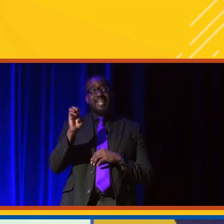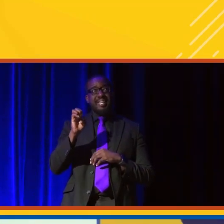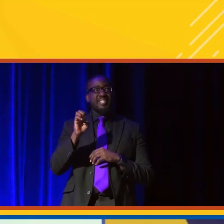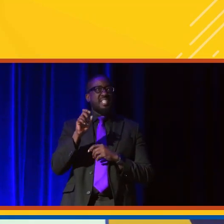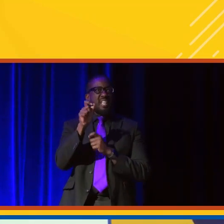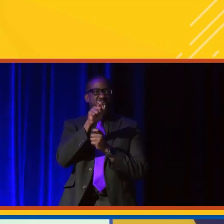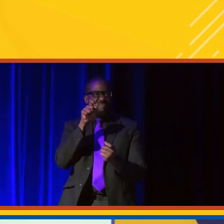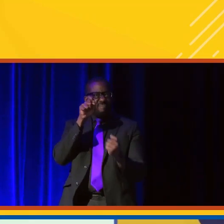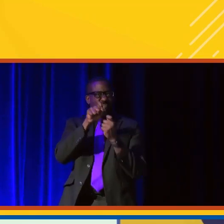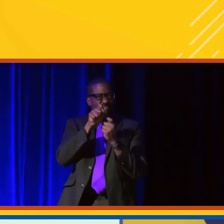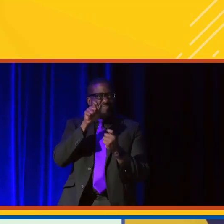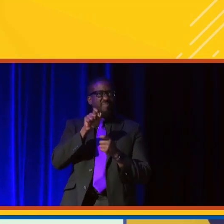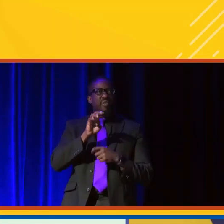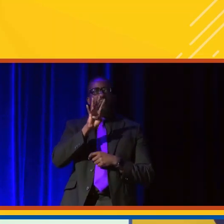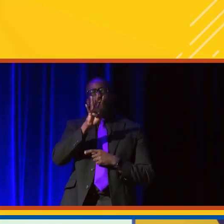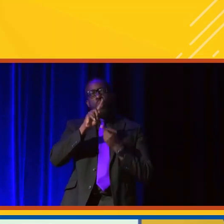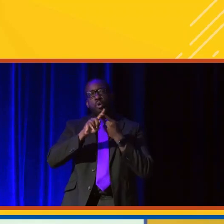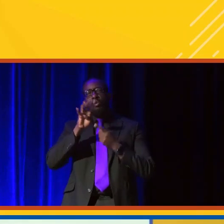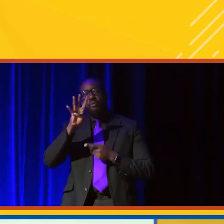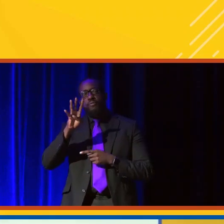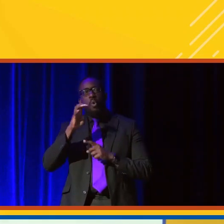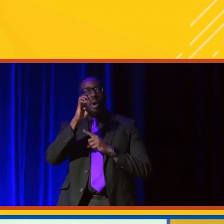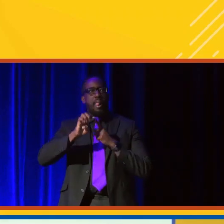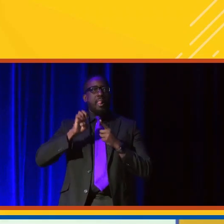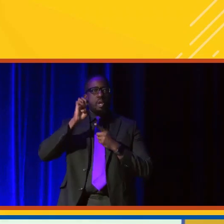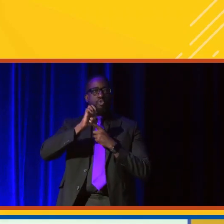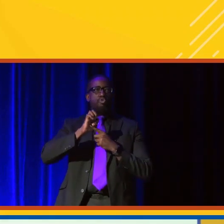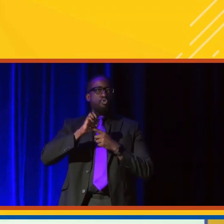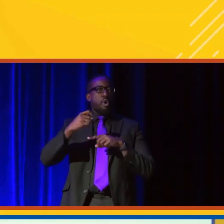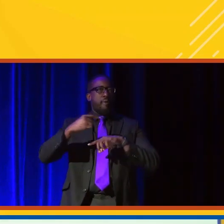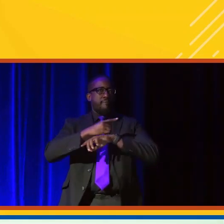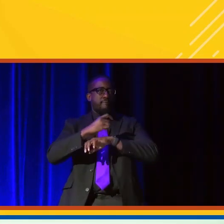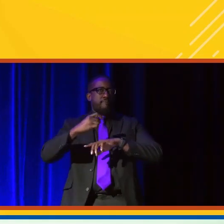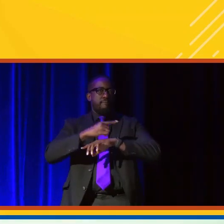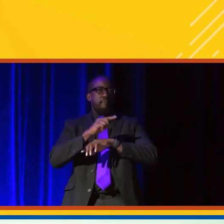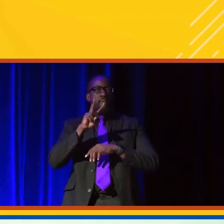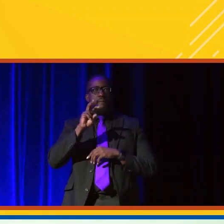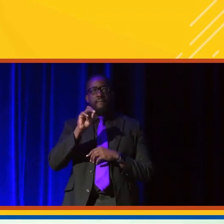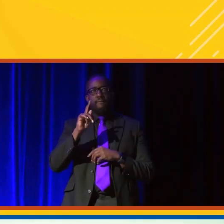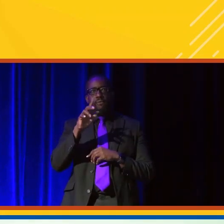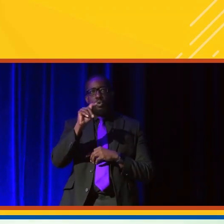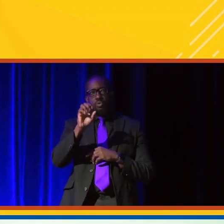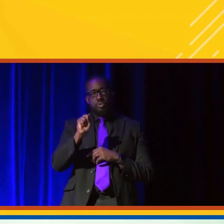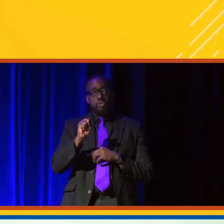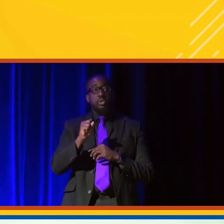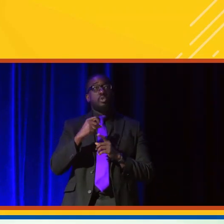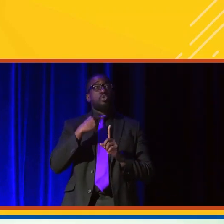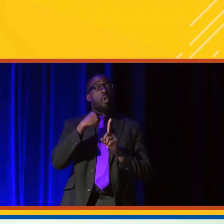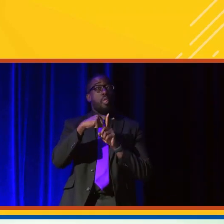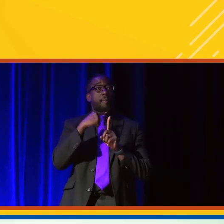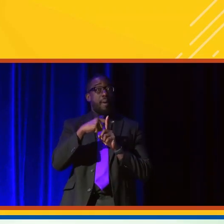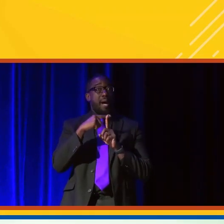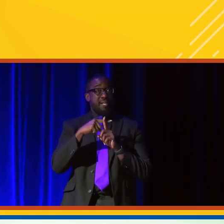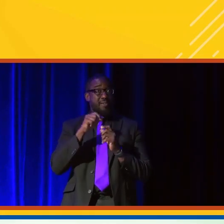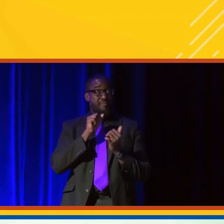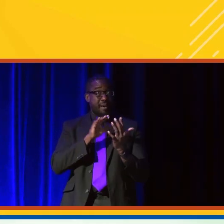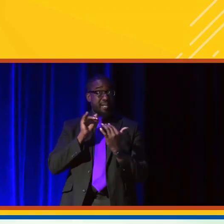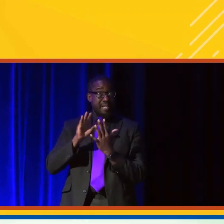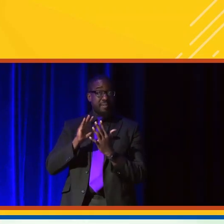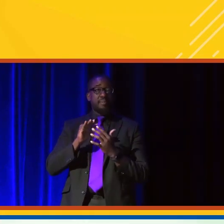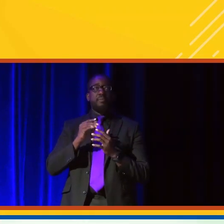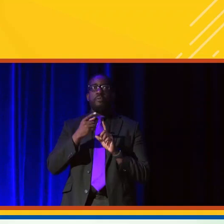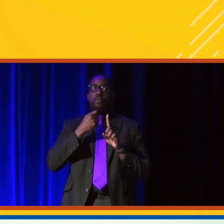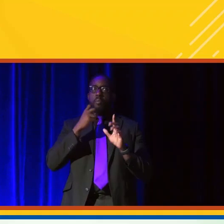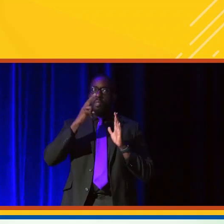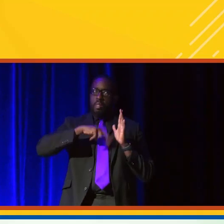to 4.1 electron volts. Lines up perfectly. So the posited mechanism, and this builds off of a lot of literature precedent that we went through,